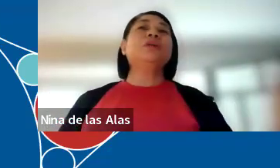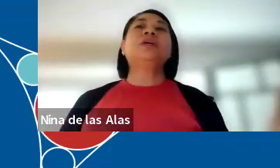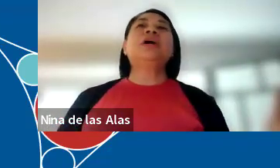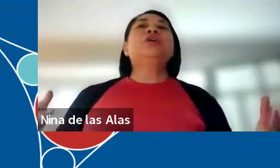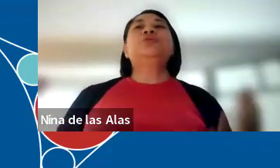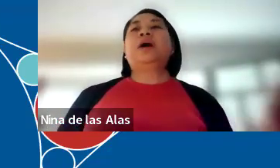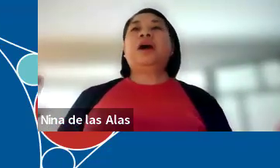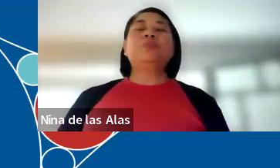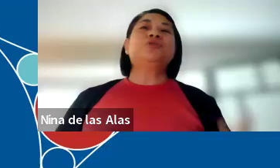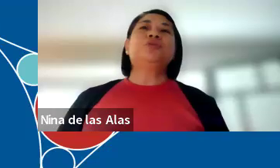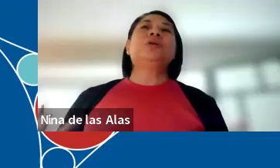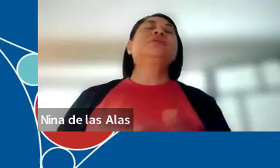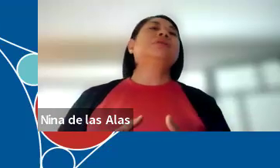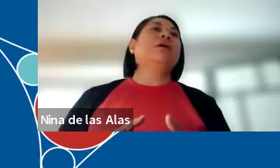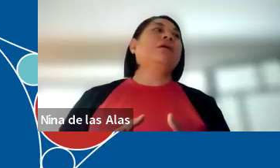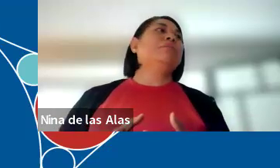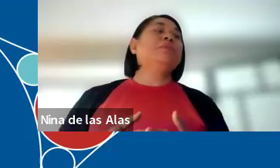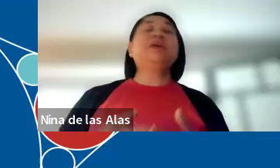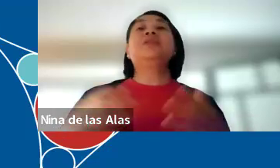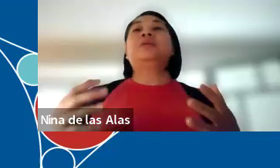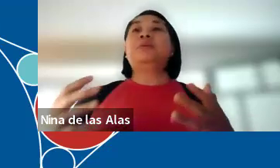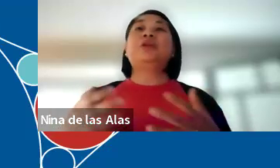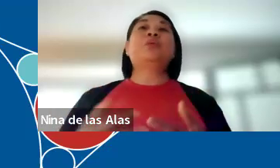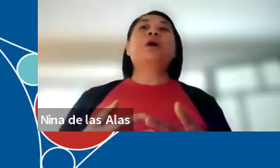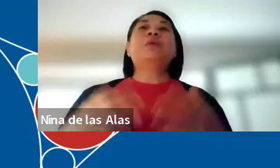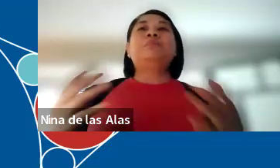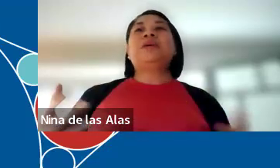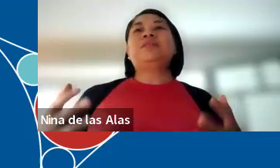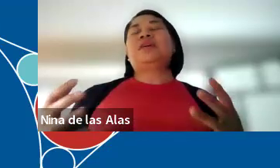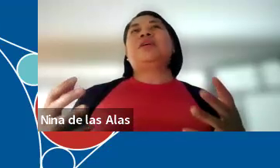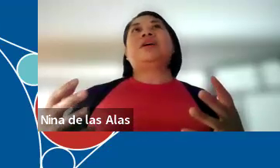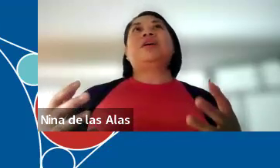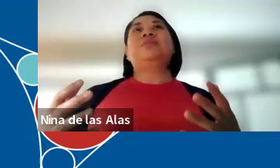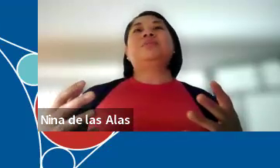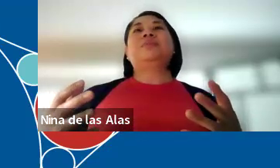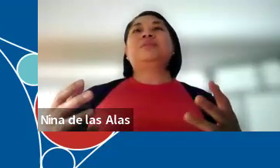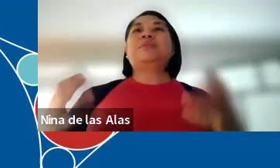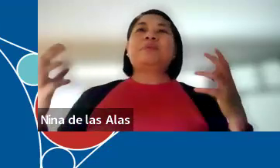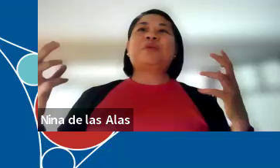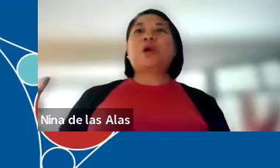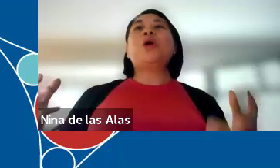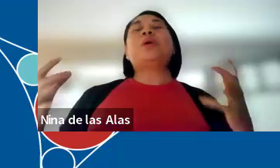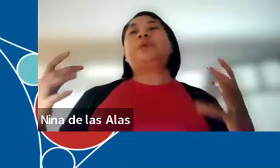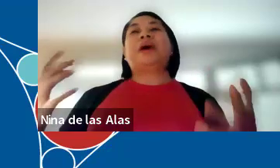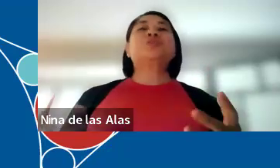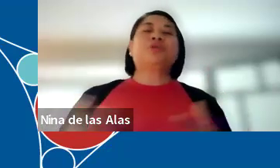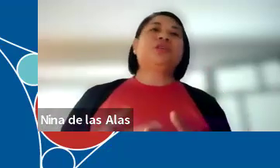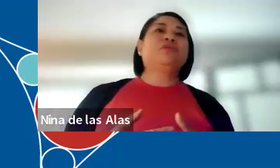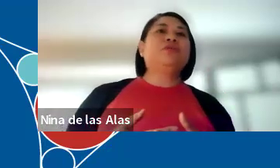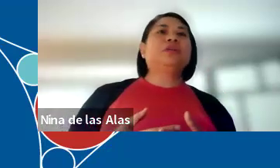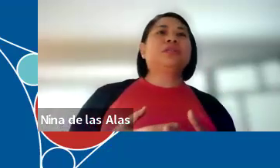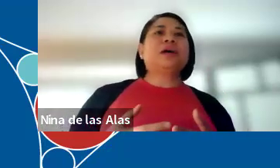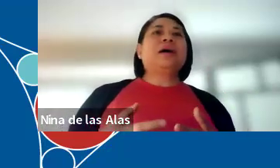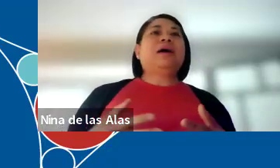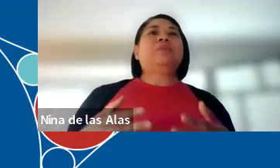syndrome, but really to help students be their grow and be experts